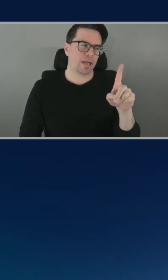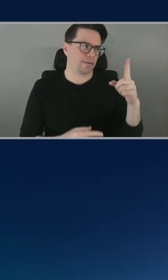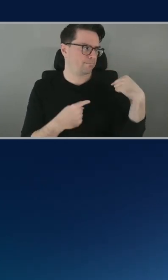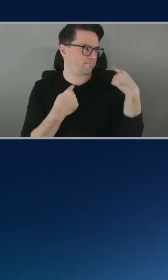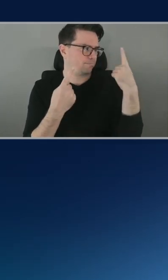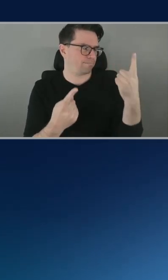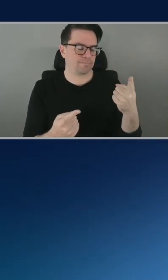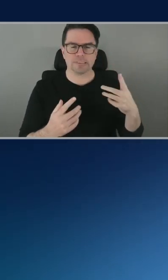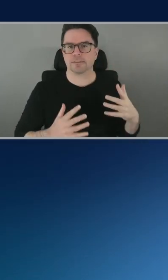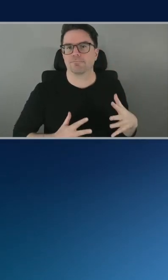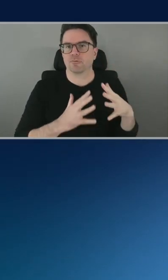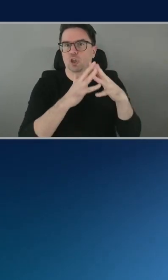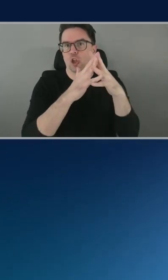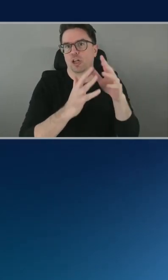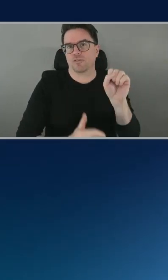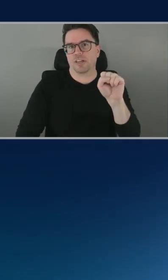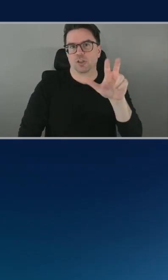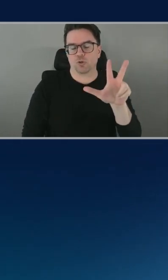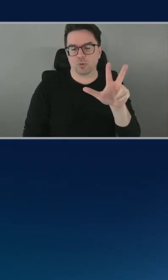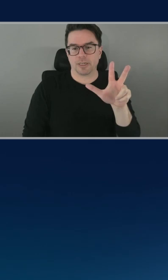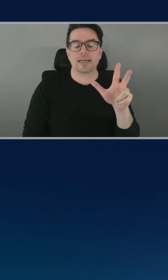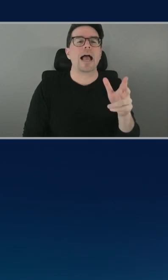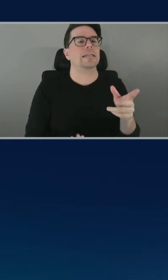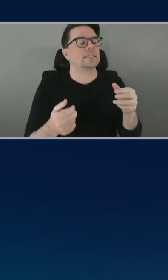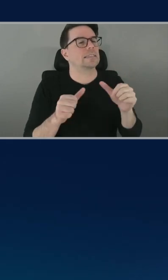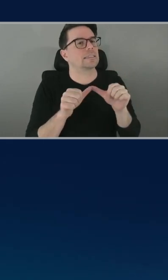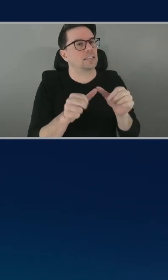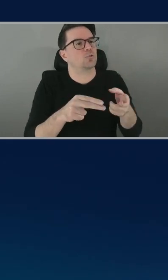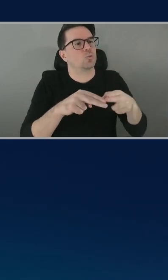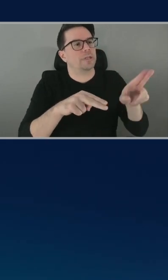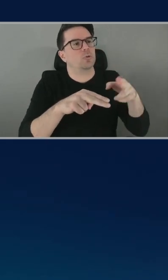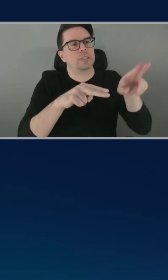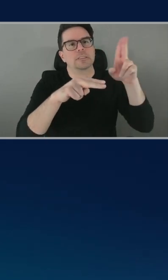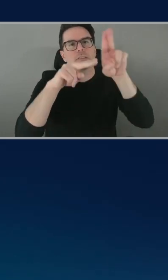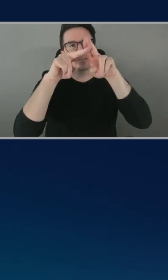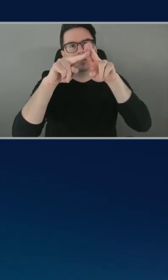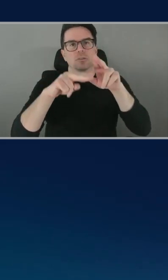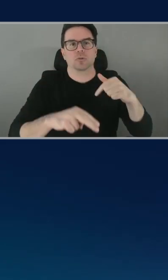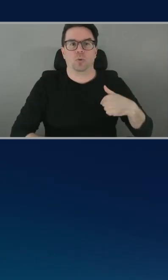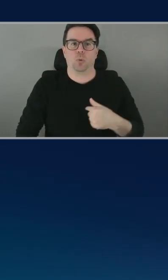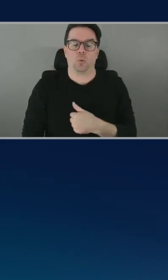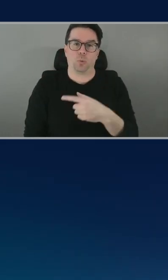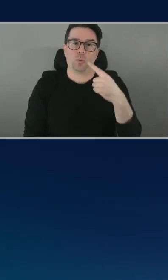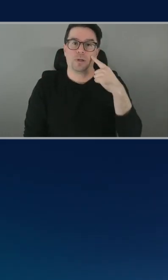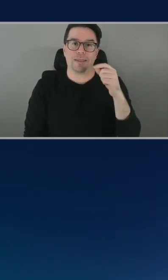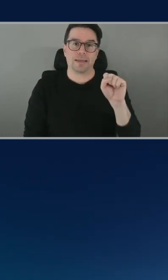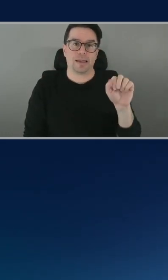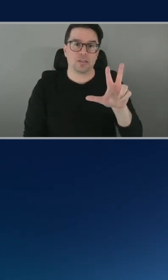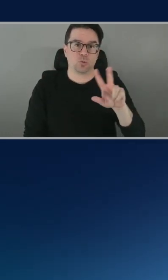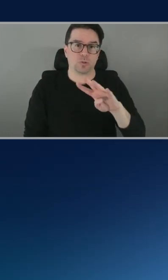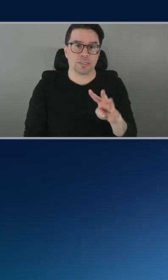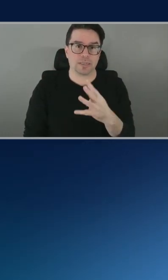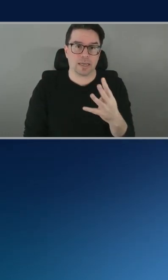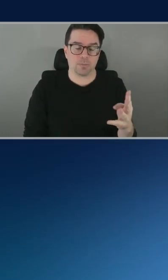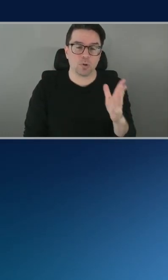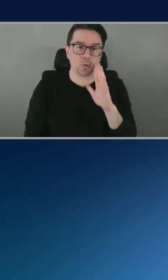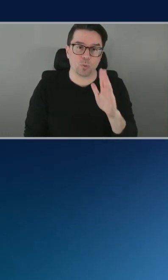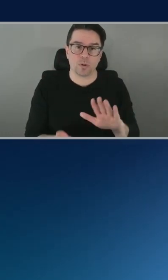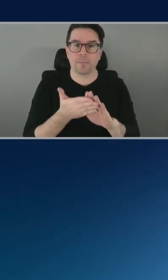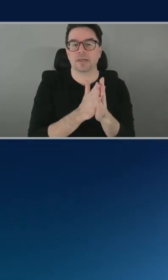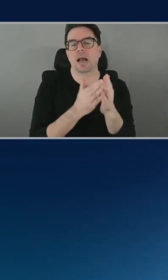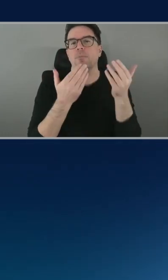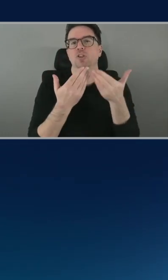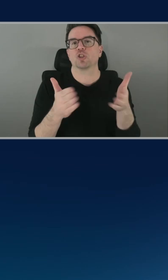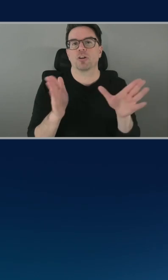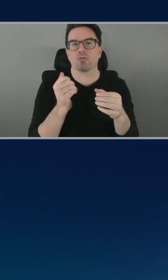basically has continued to accelerate over the past couple of years. And so we think that S3 Tables becomes a general